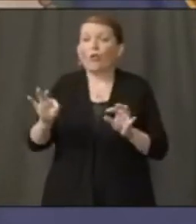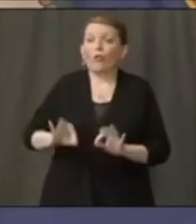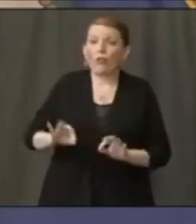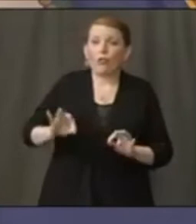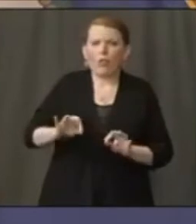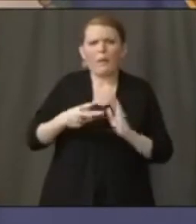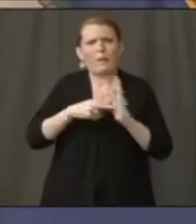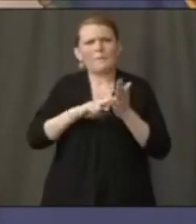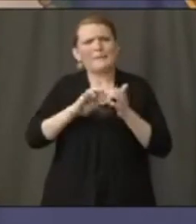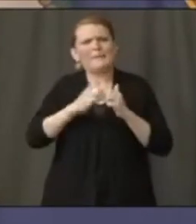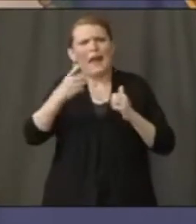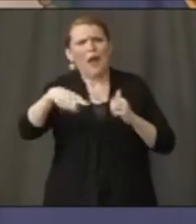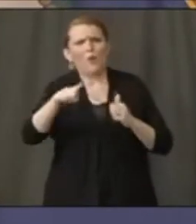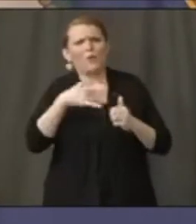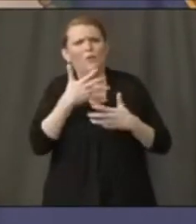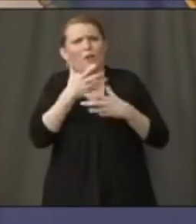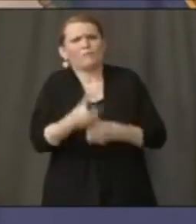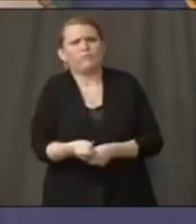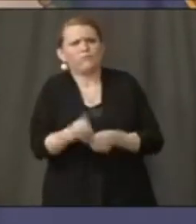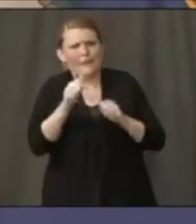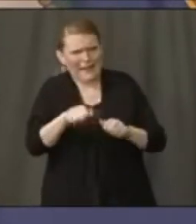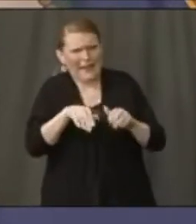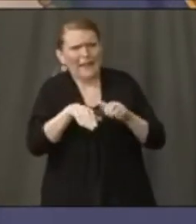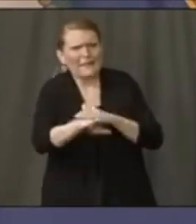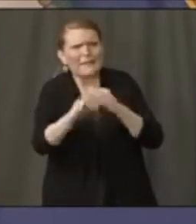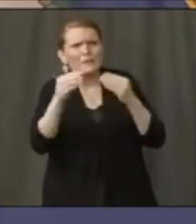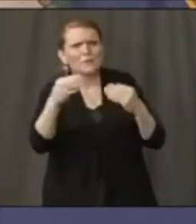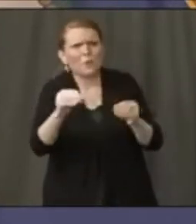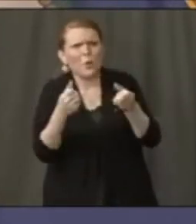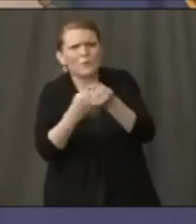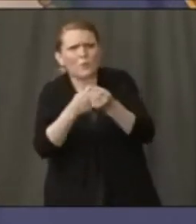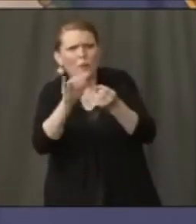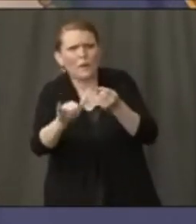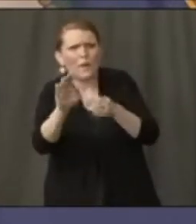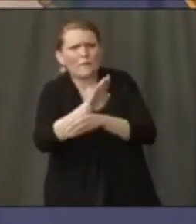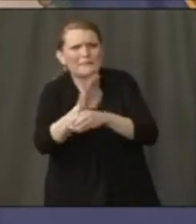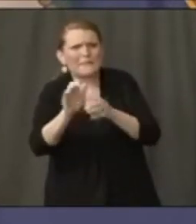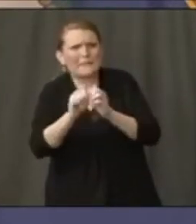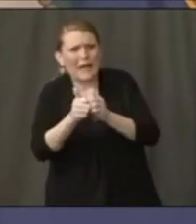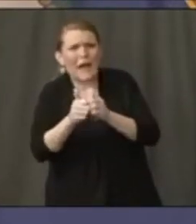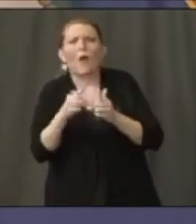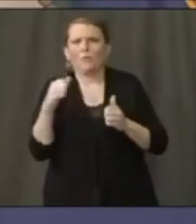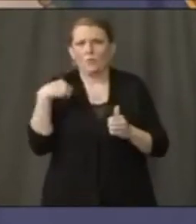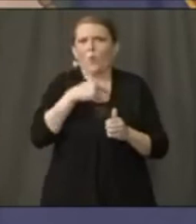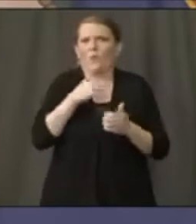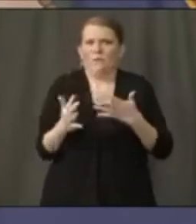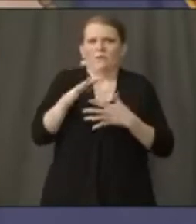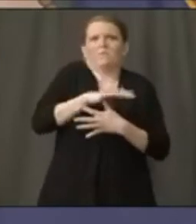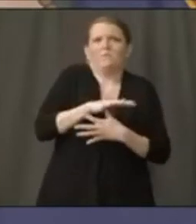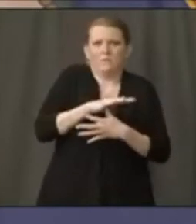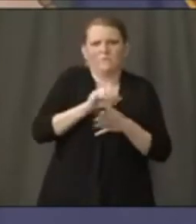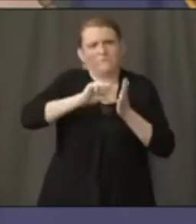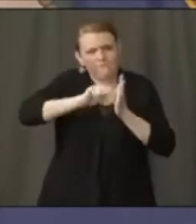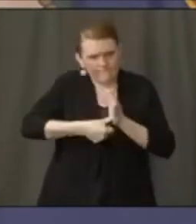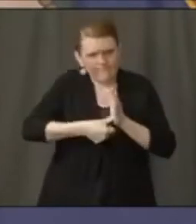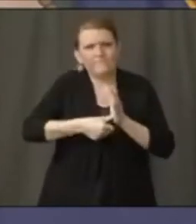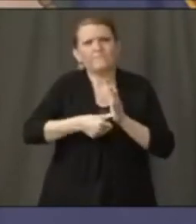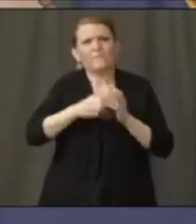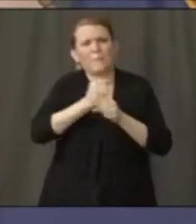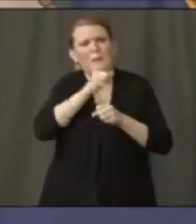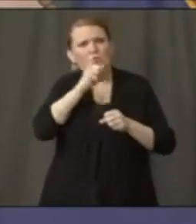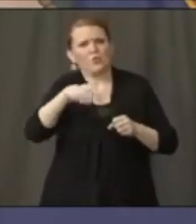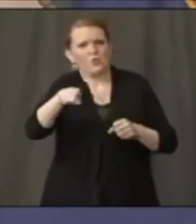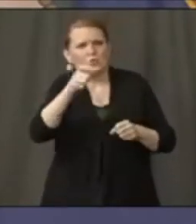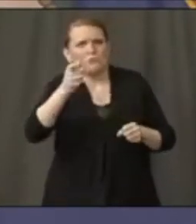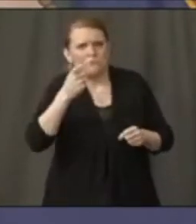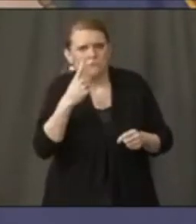we start reopening on next week, 1 week from today. And as long as the metrics continue on the trend they are,